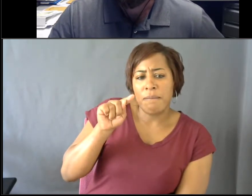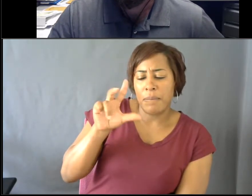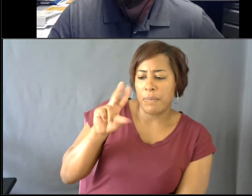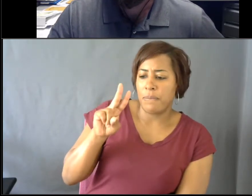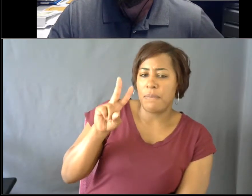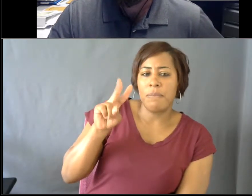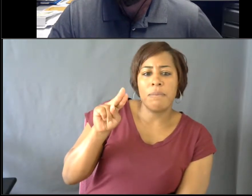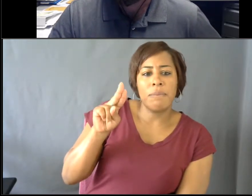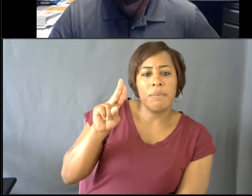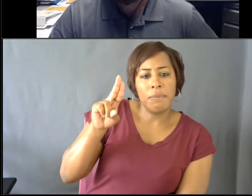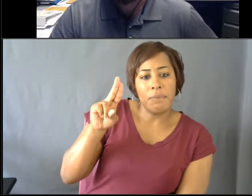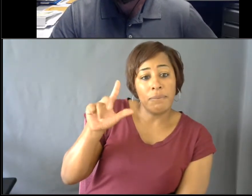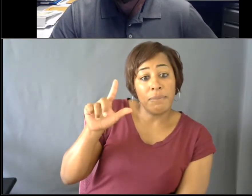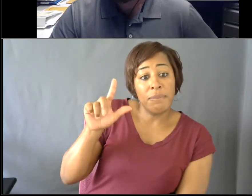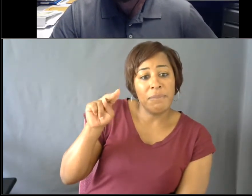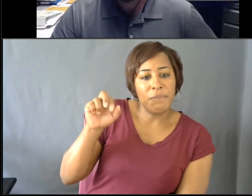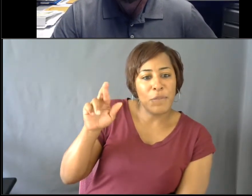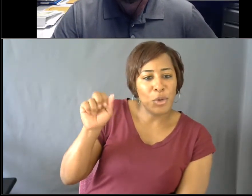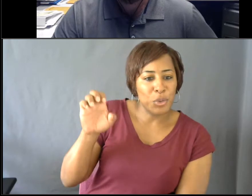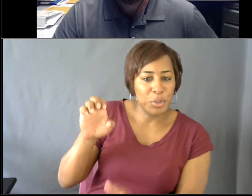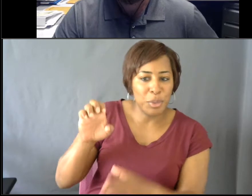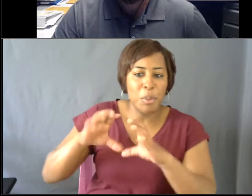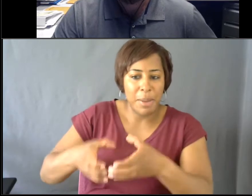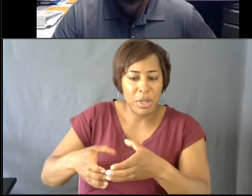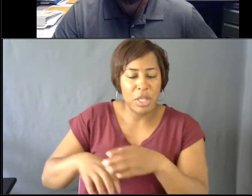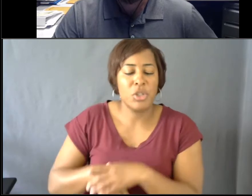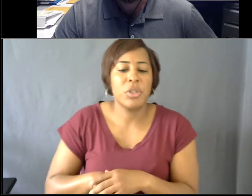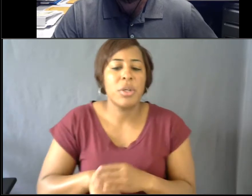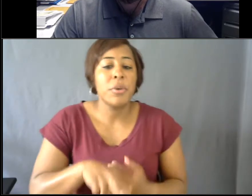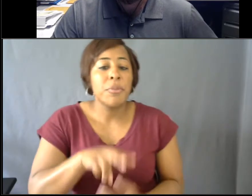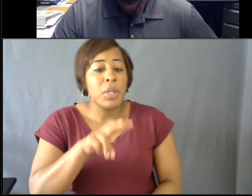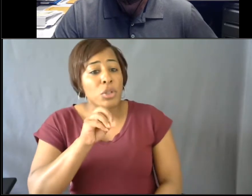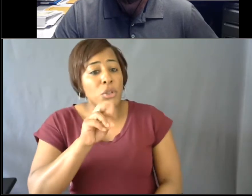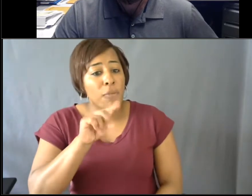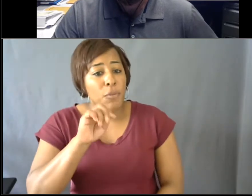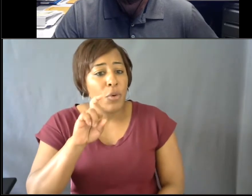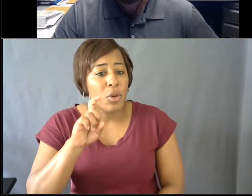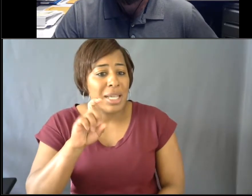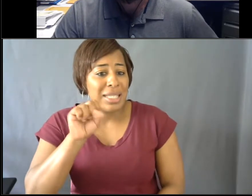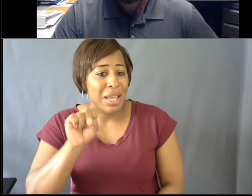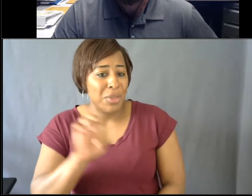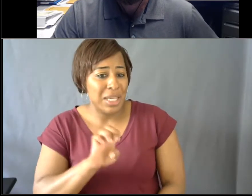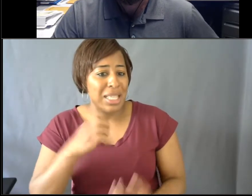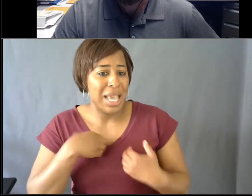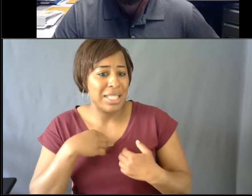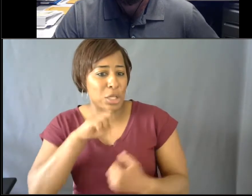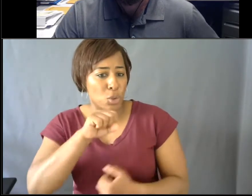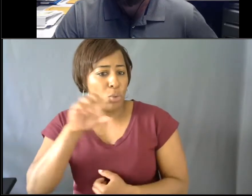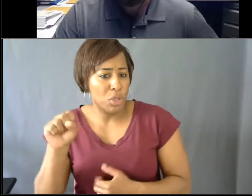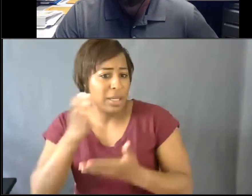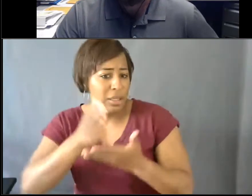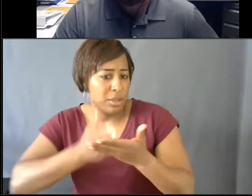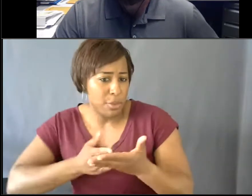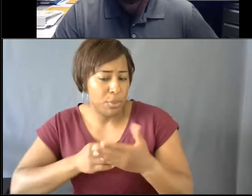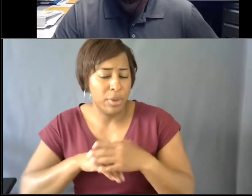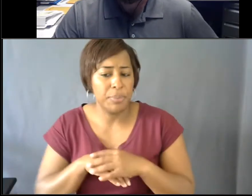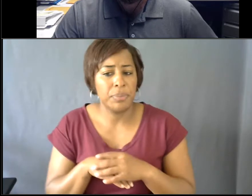well, this Vortex Southeast has a social science component, and this